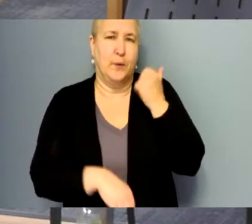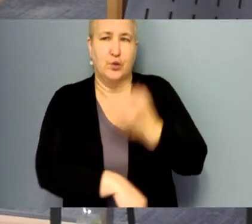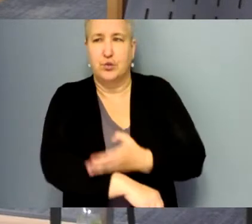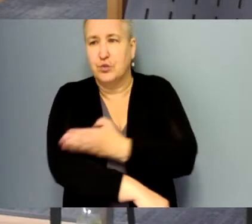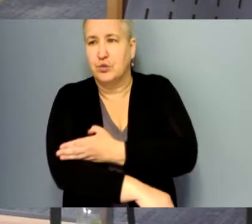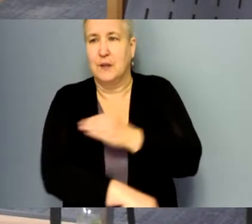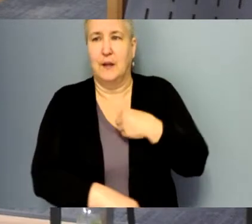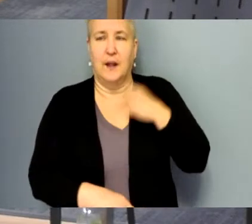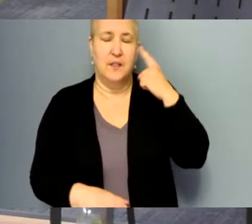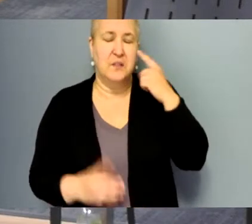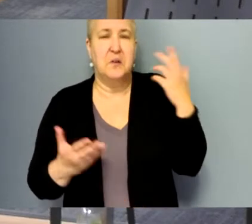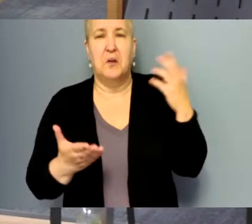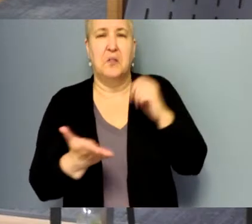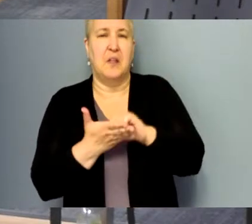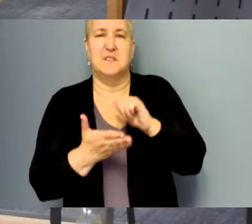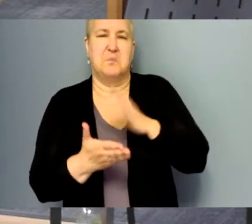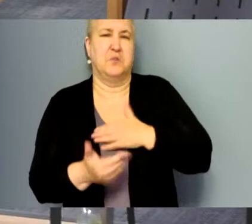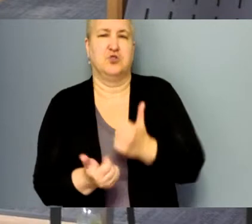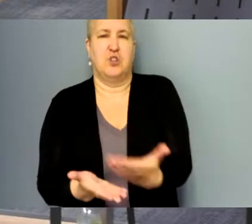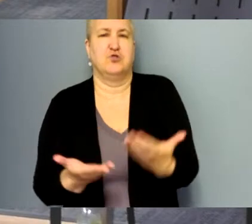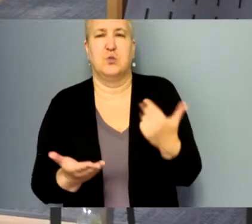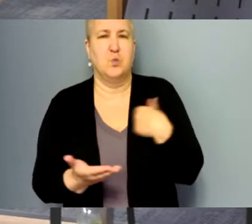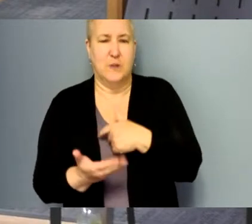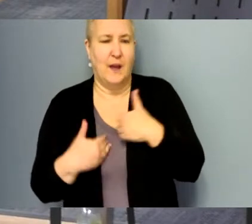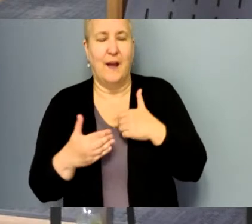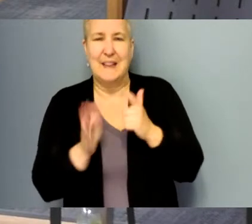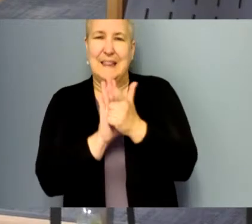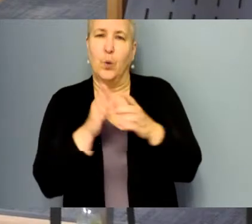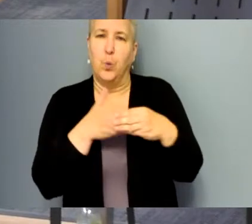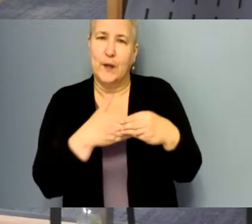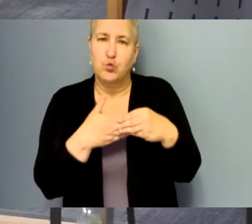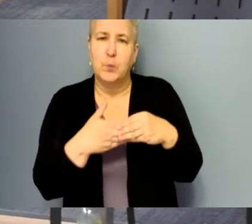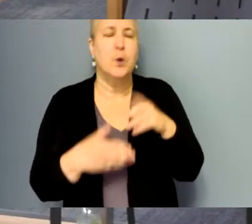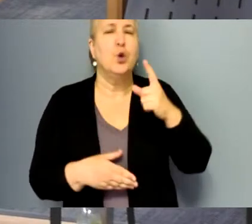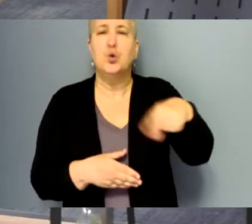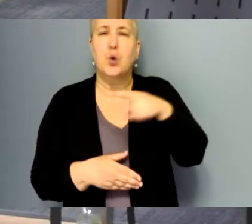think, that's only my suggestion, that we have wiggle room, and, you